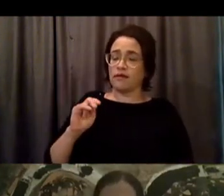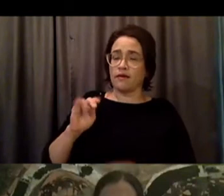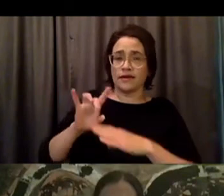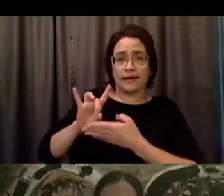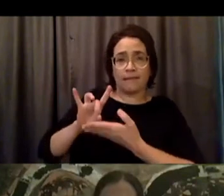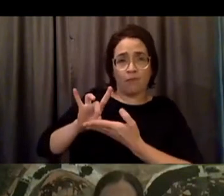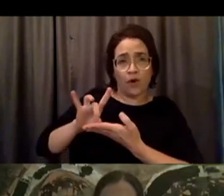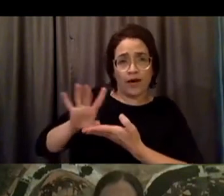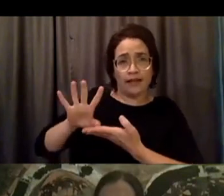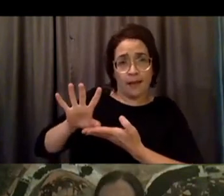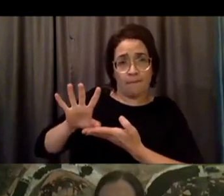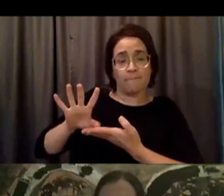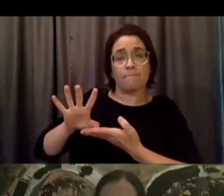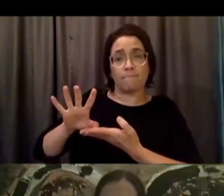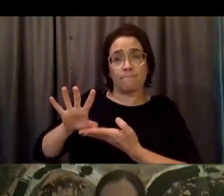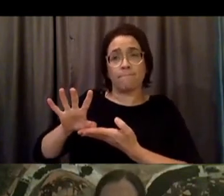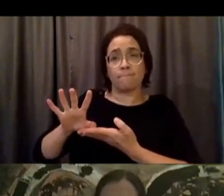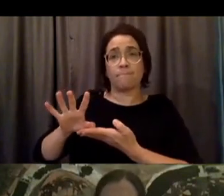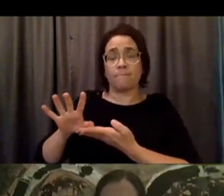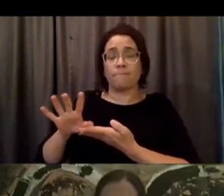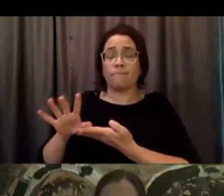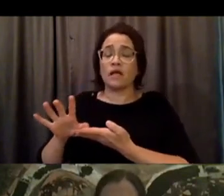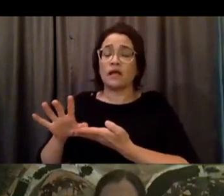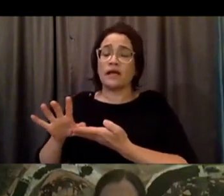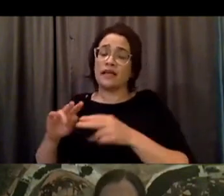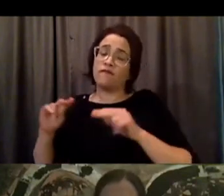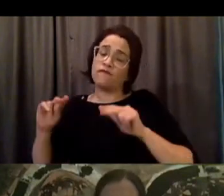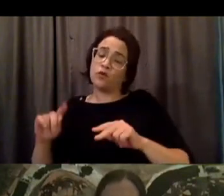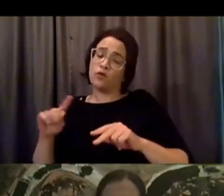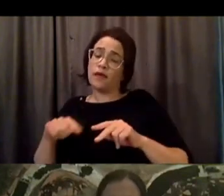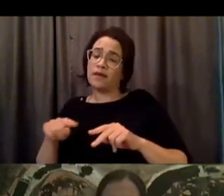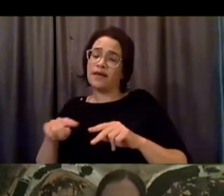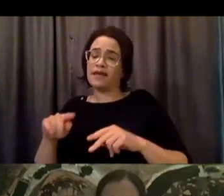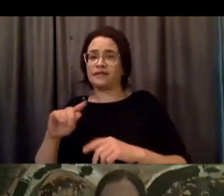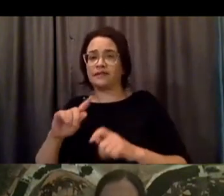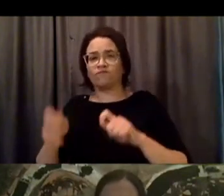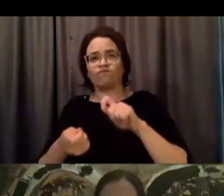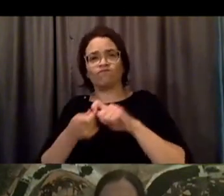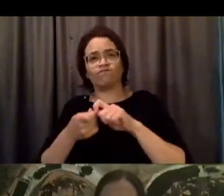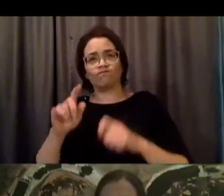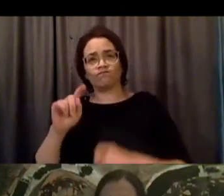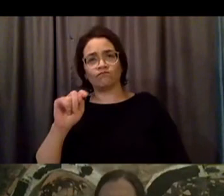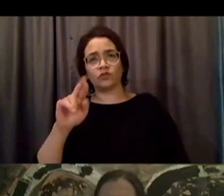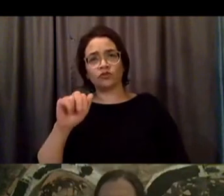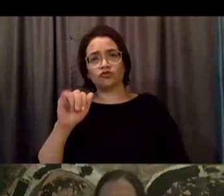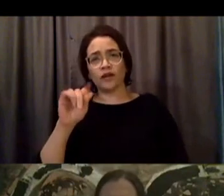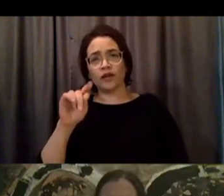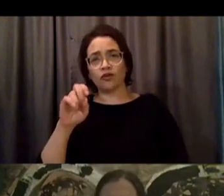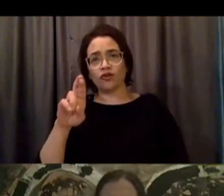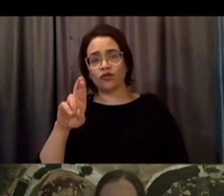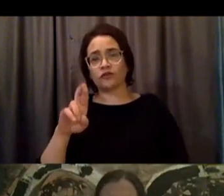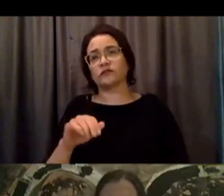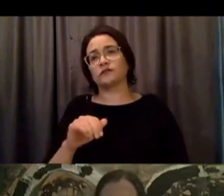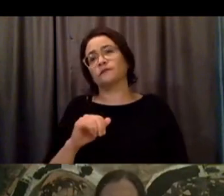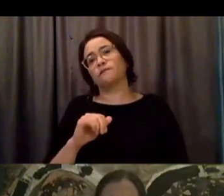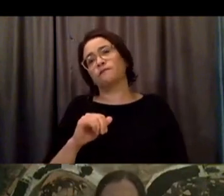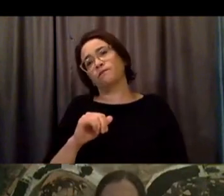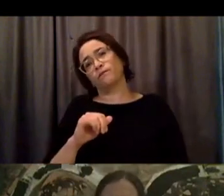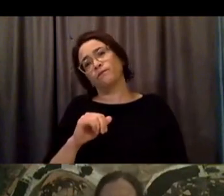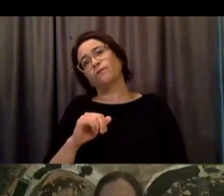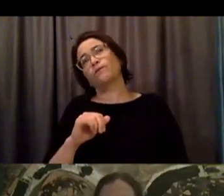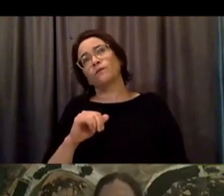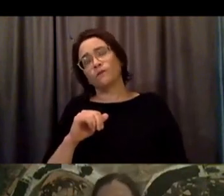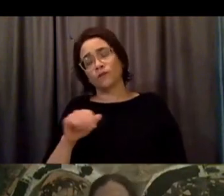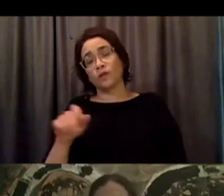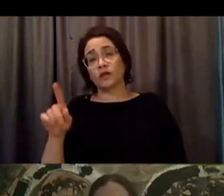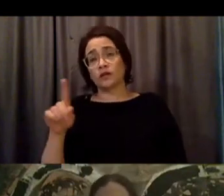considering them traitors. And so, uh, and now Crimea's, so they were able to